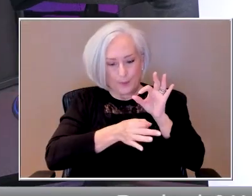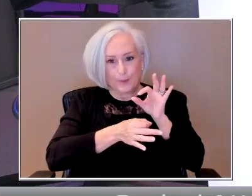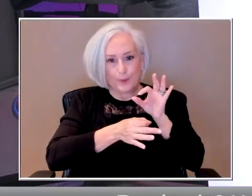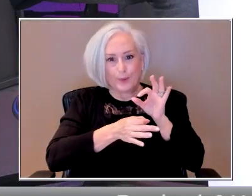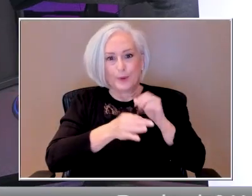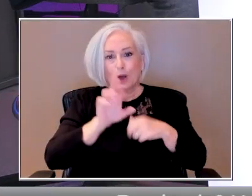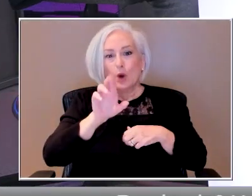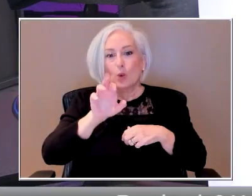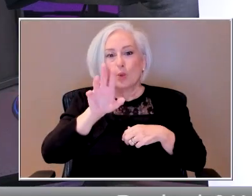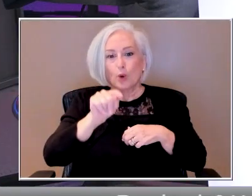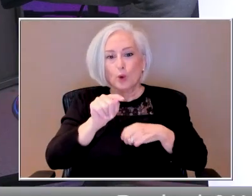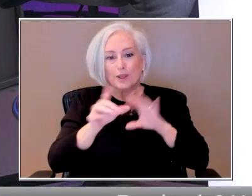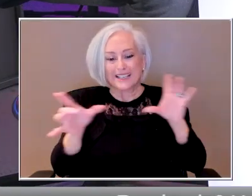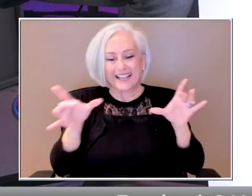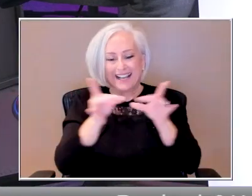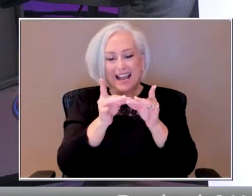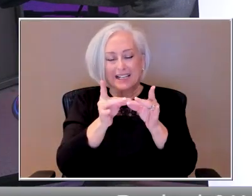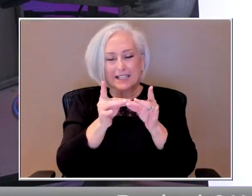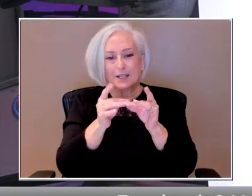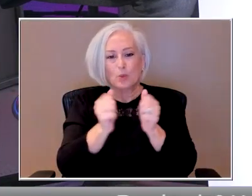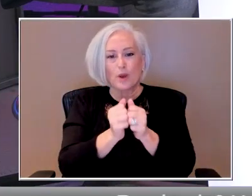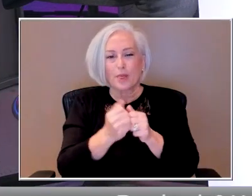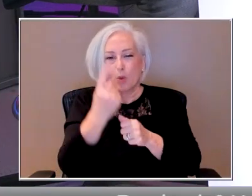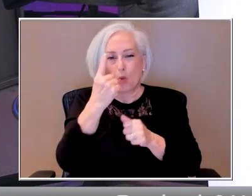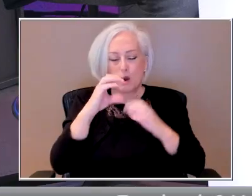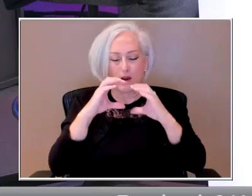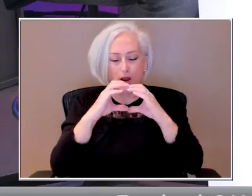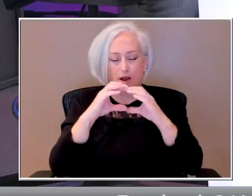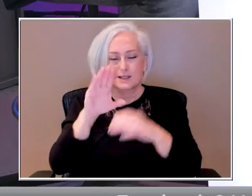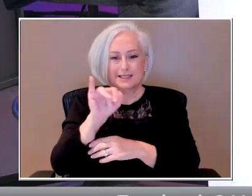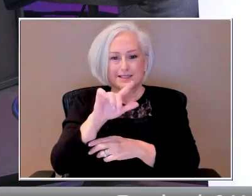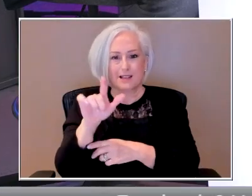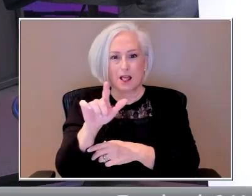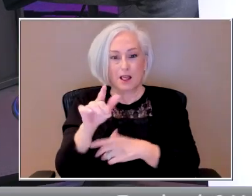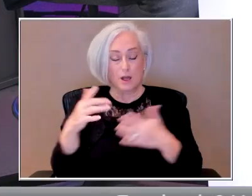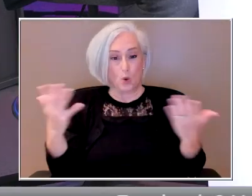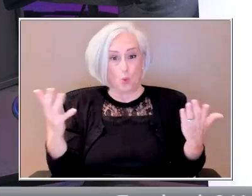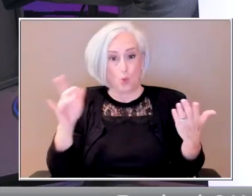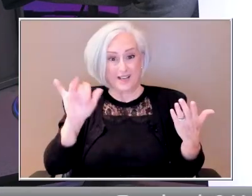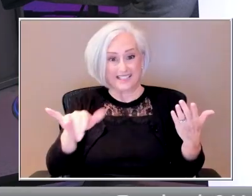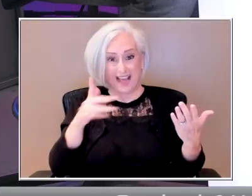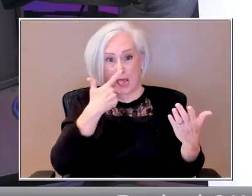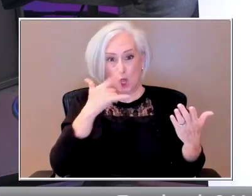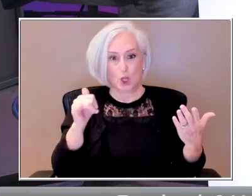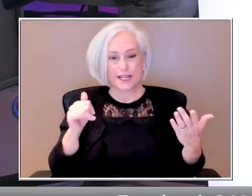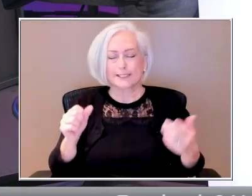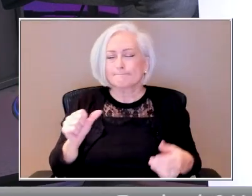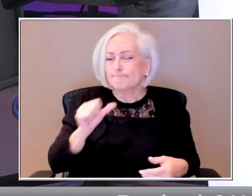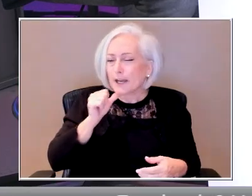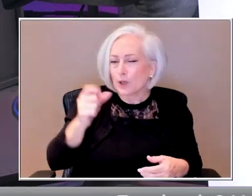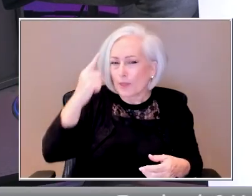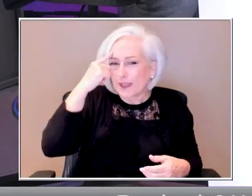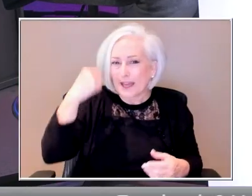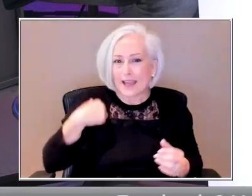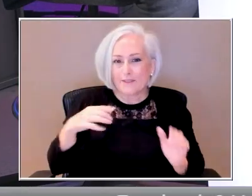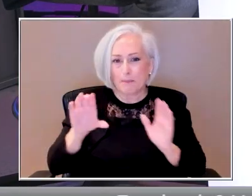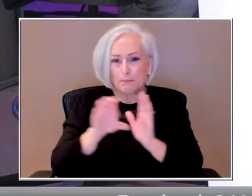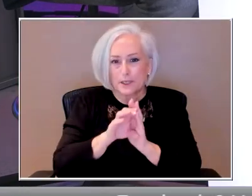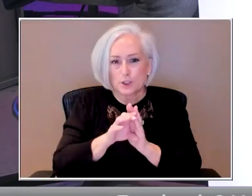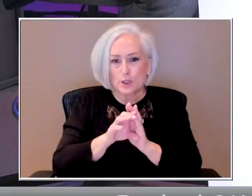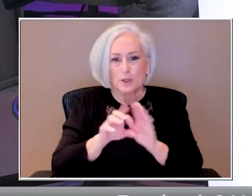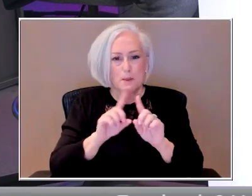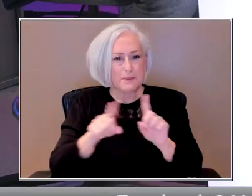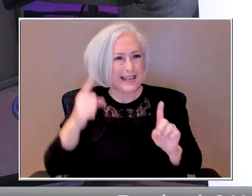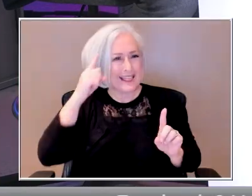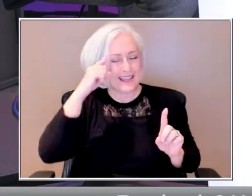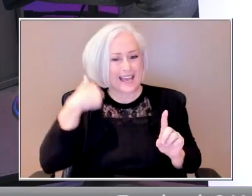cell. What does that look like? Yeah, I don't know if those pictures are available. I have a video that I also... We have some